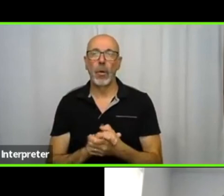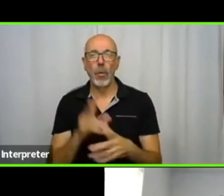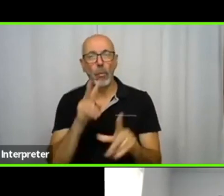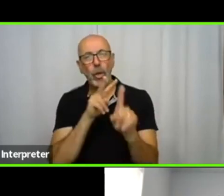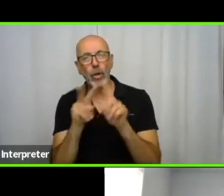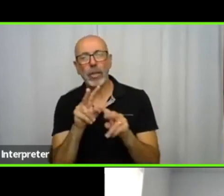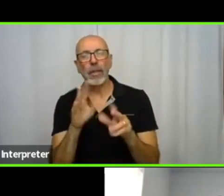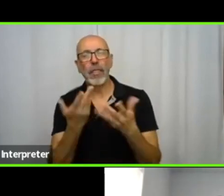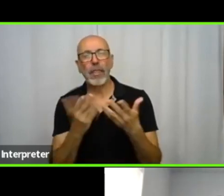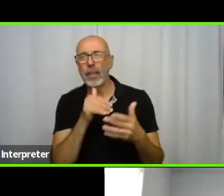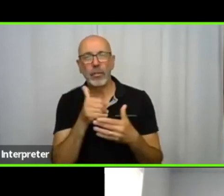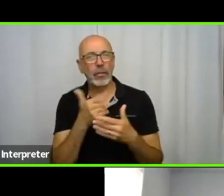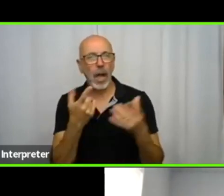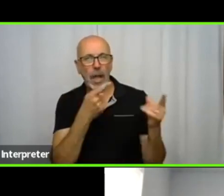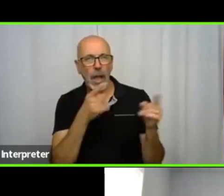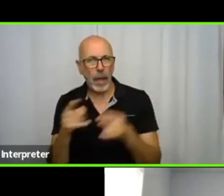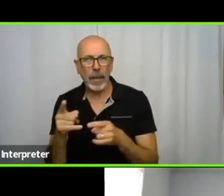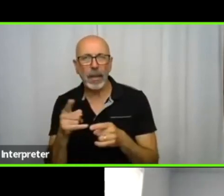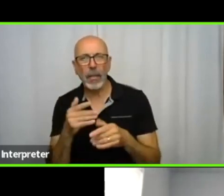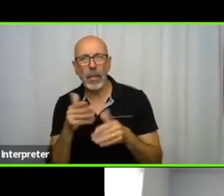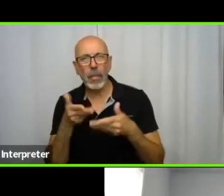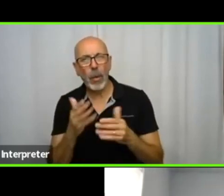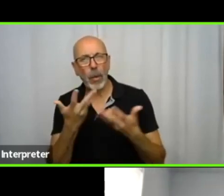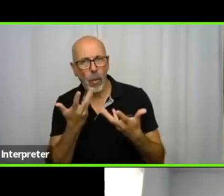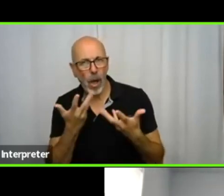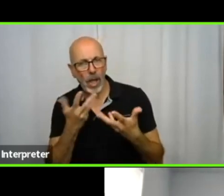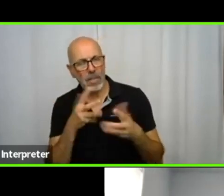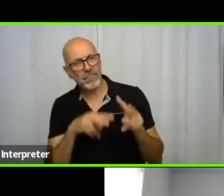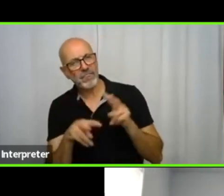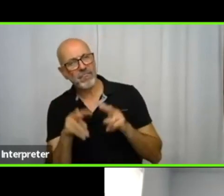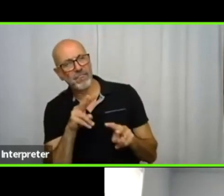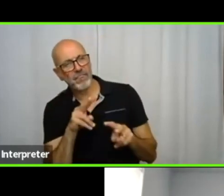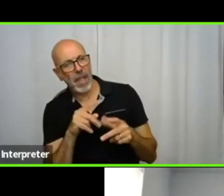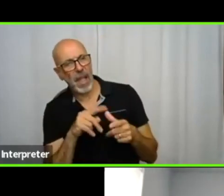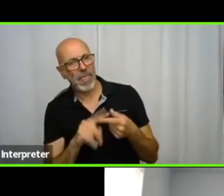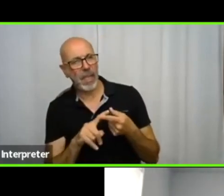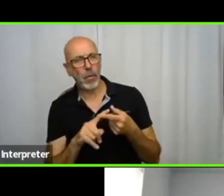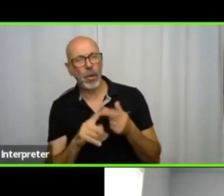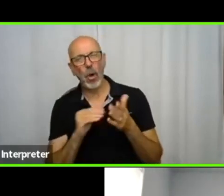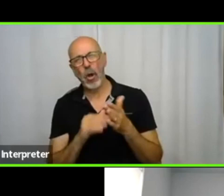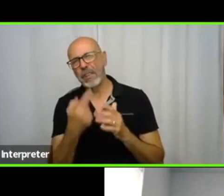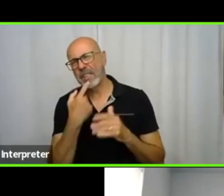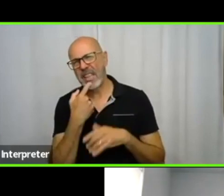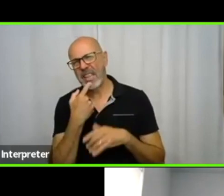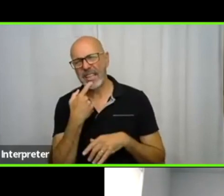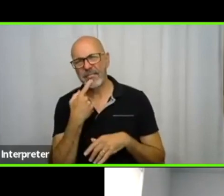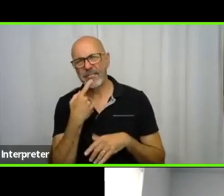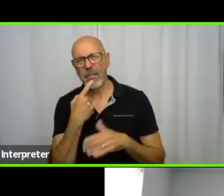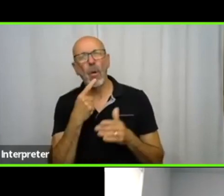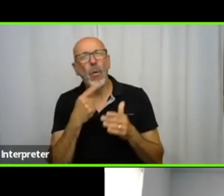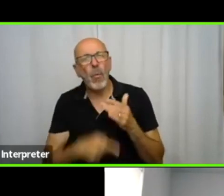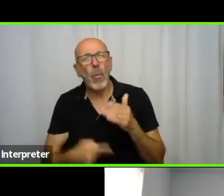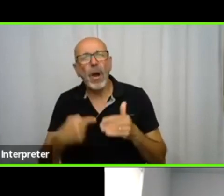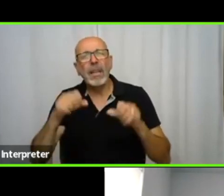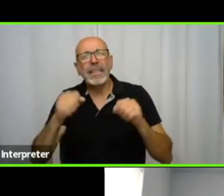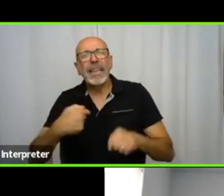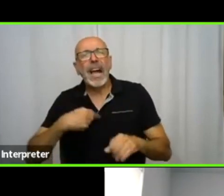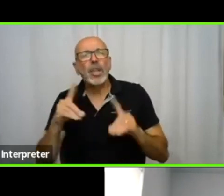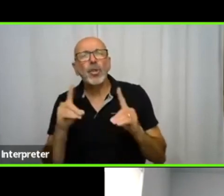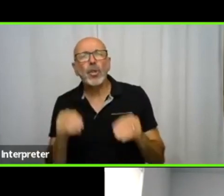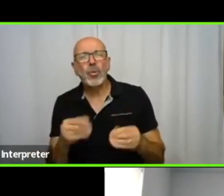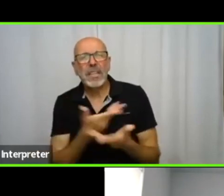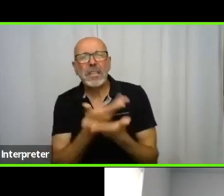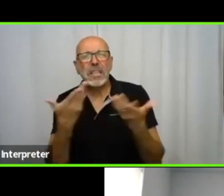are not yet how we want them in the world. And we often say, well, what can I do? These are so big.